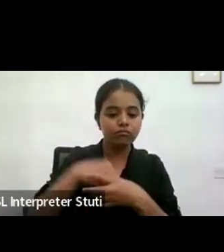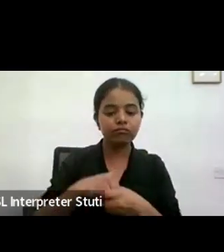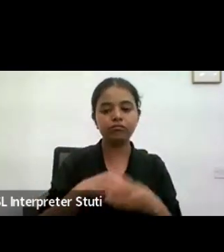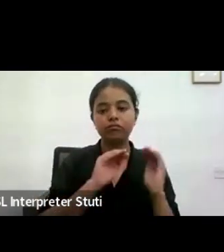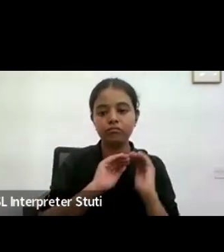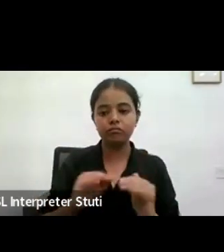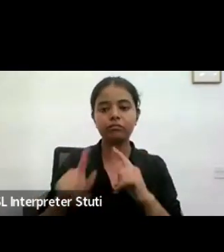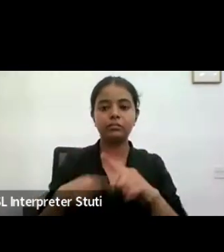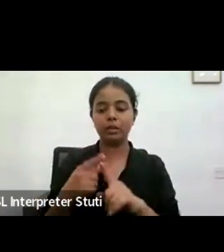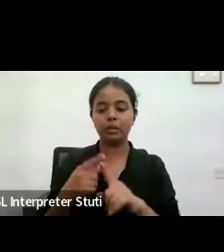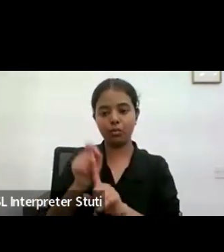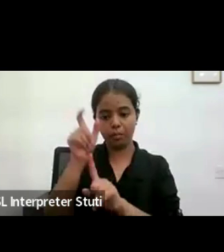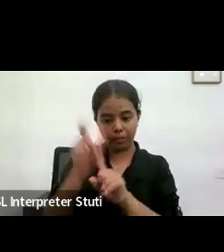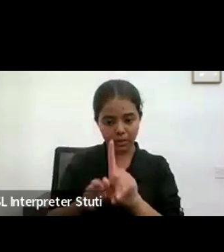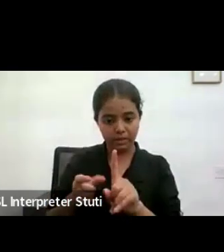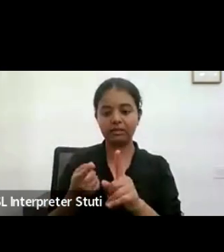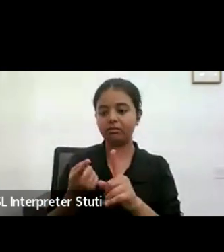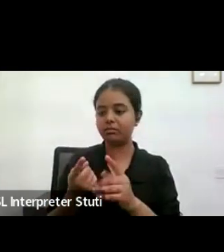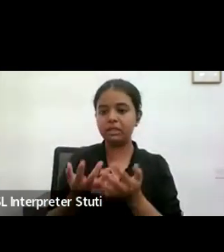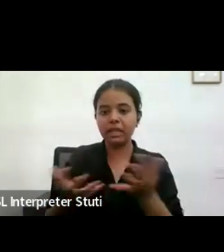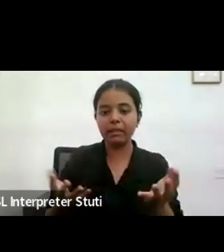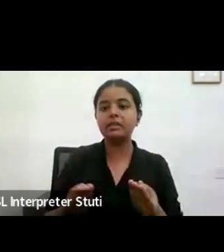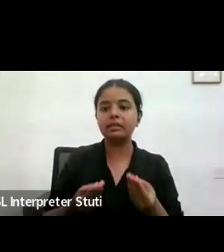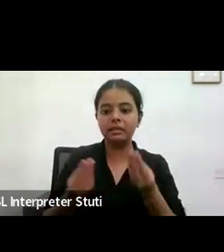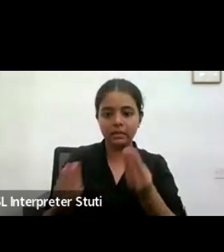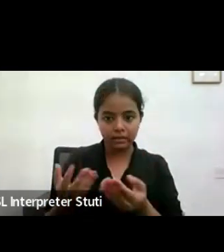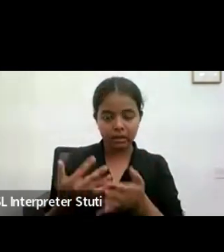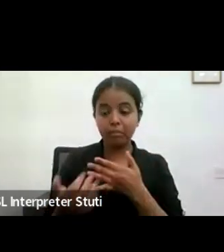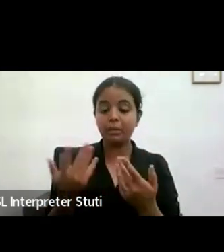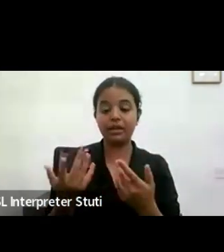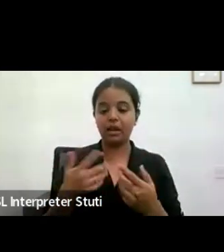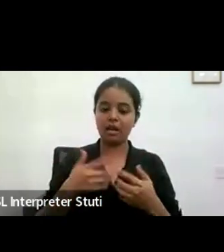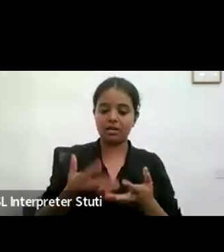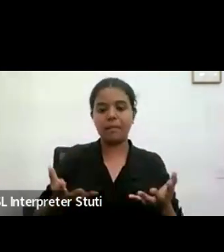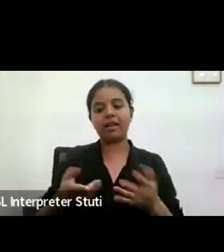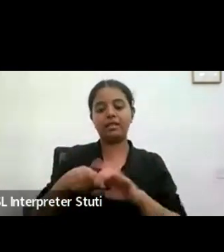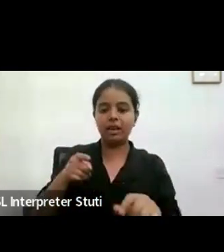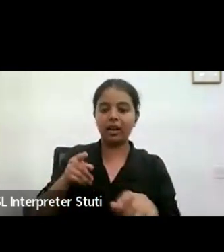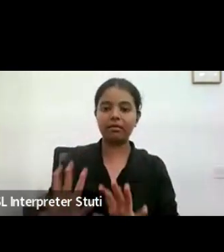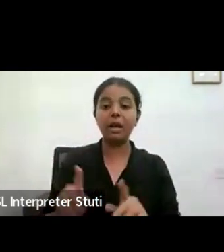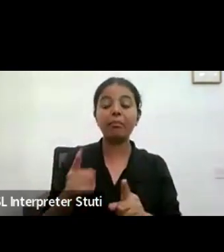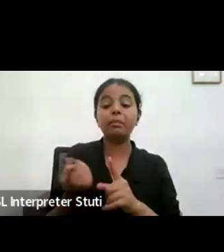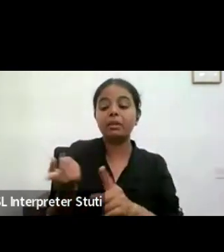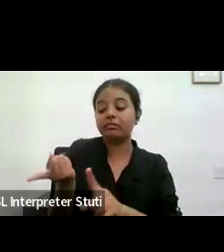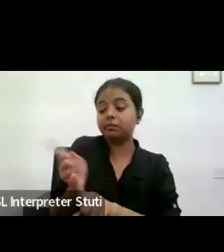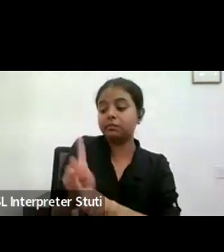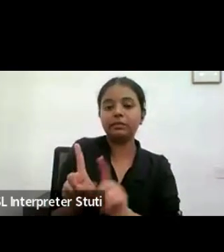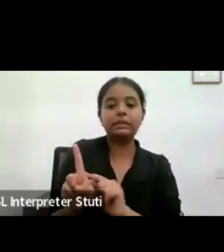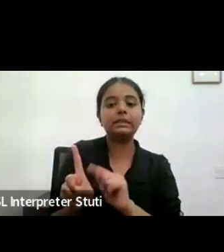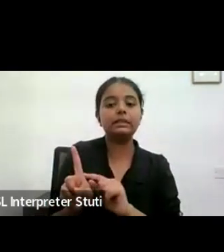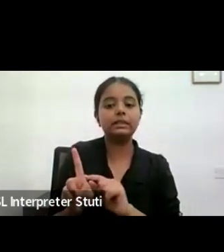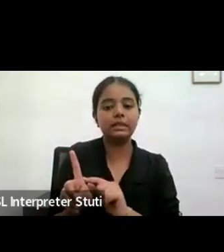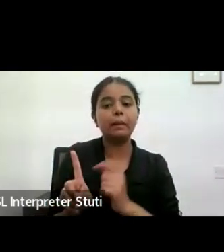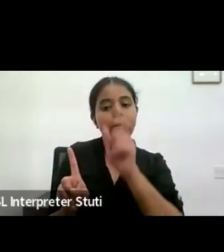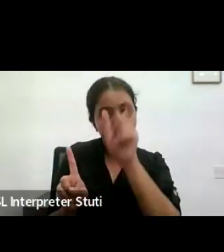to support living. Yeah, so personal assistance, sometimes you need another person to support the child. And that is not